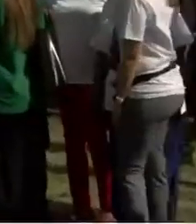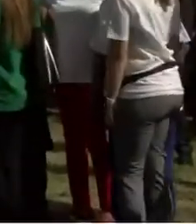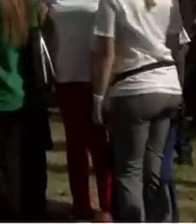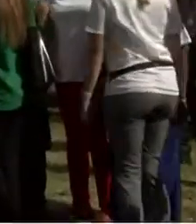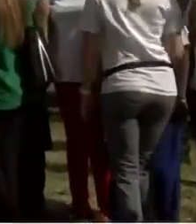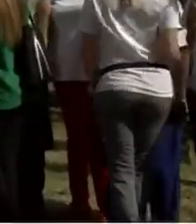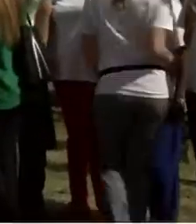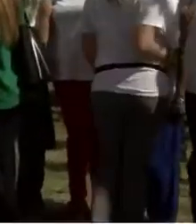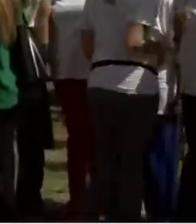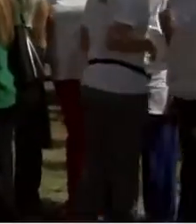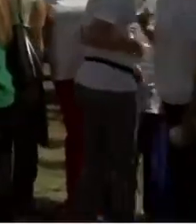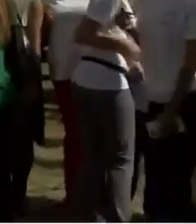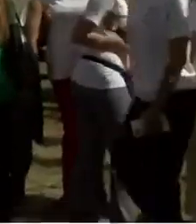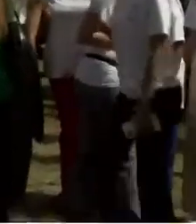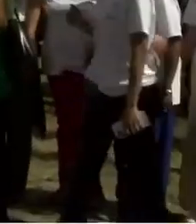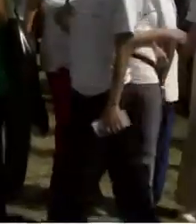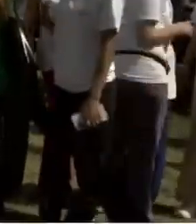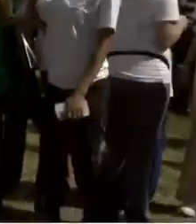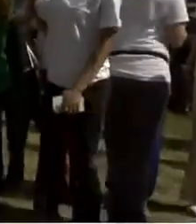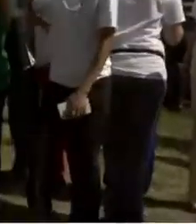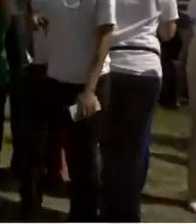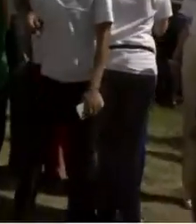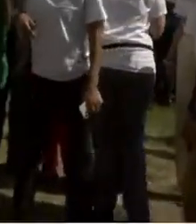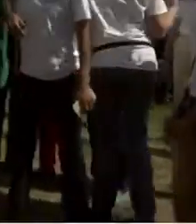Let's wait for a second.